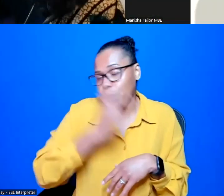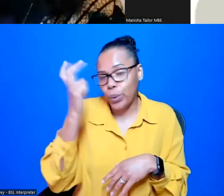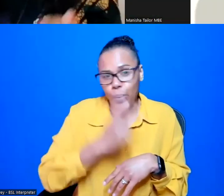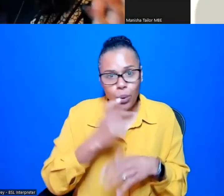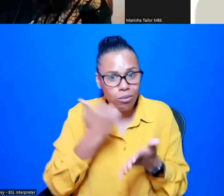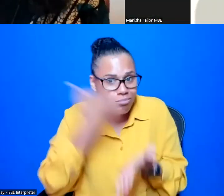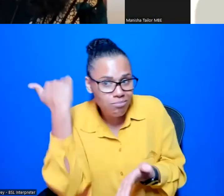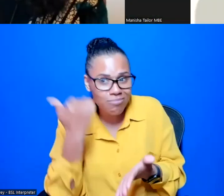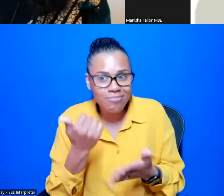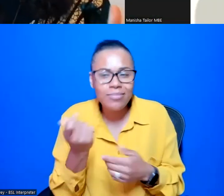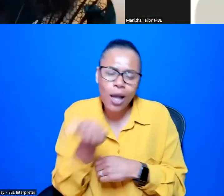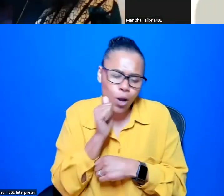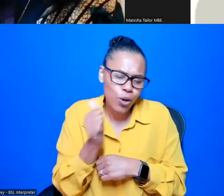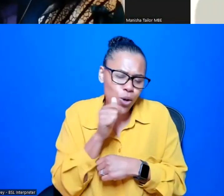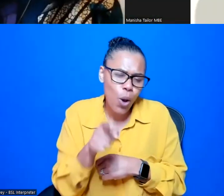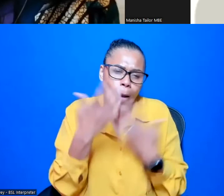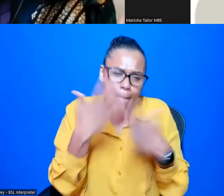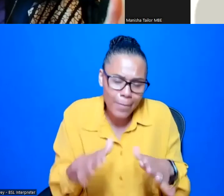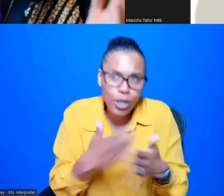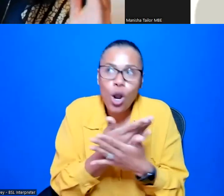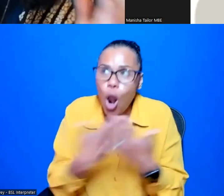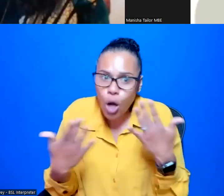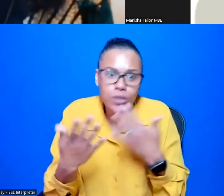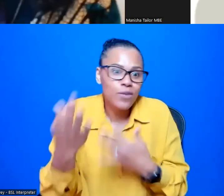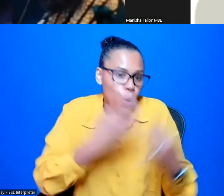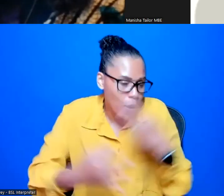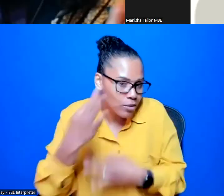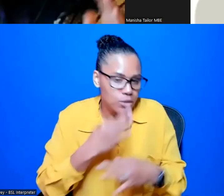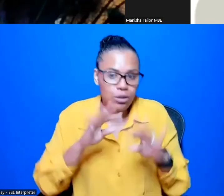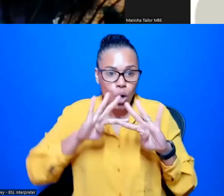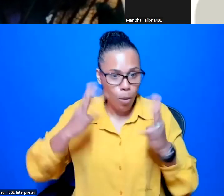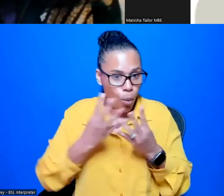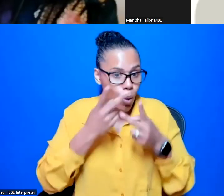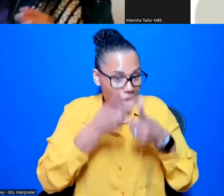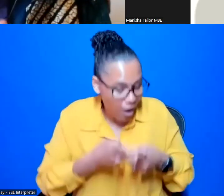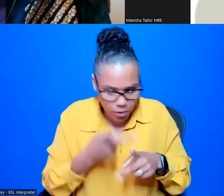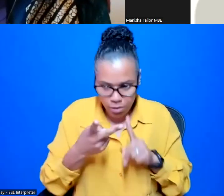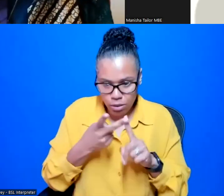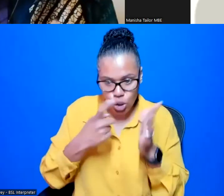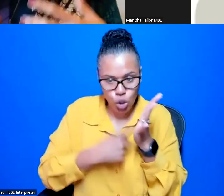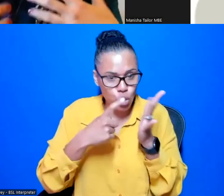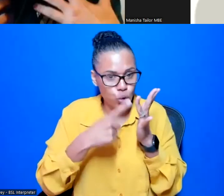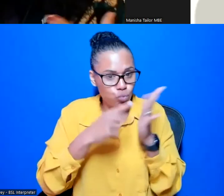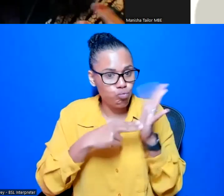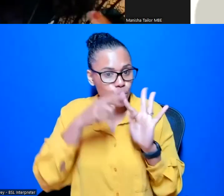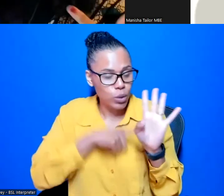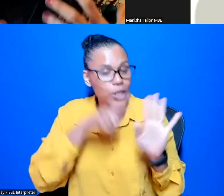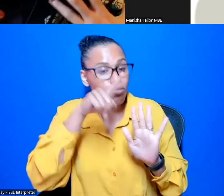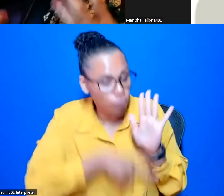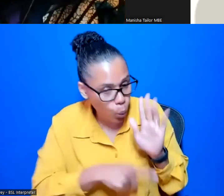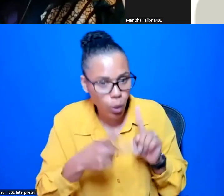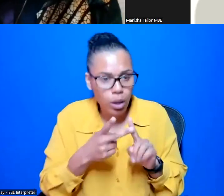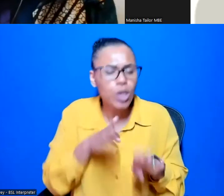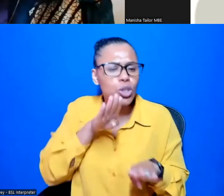that? And I know there have been lots of questions about board governance, about the Rooney Rule on the Q&A. Sporting Equals